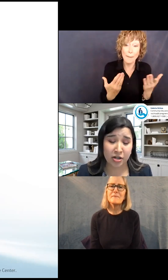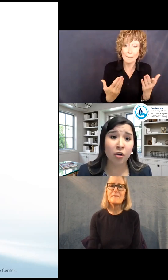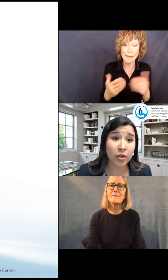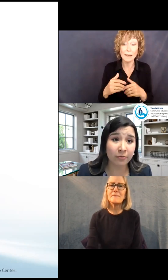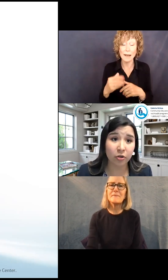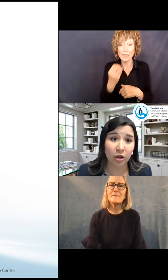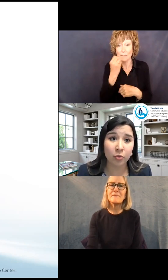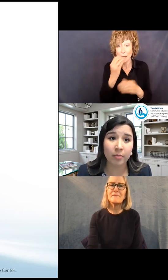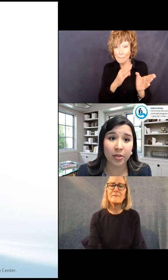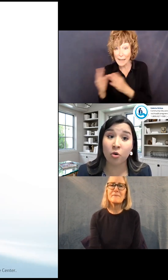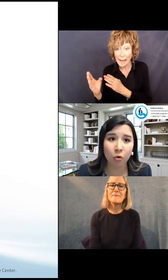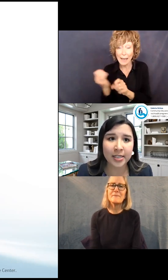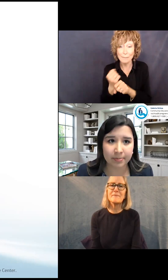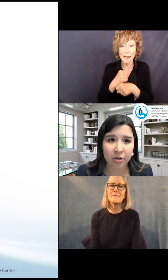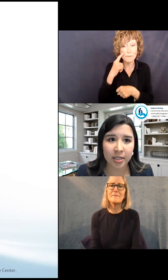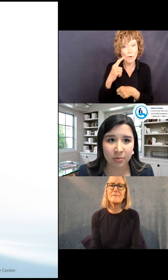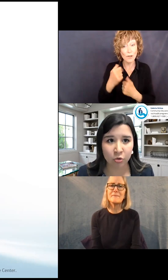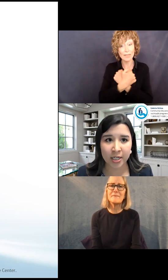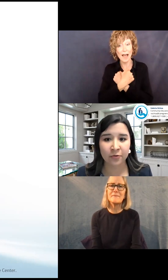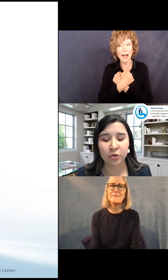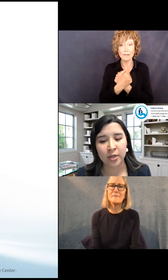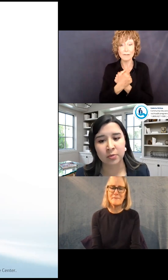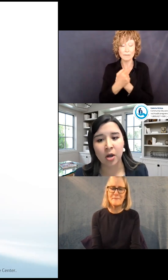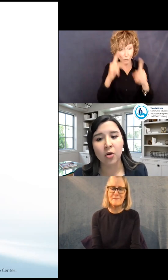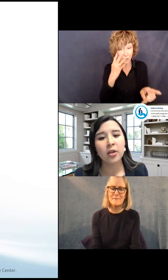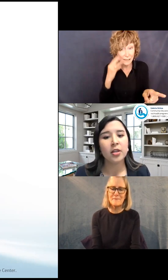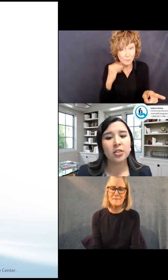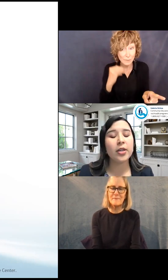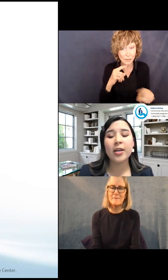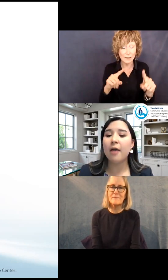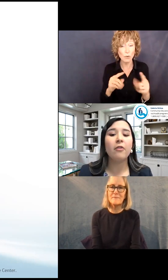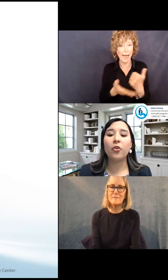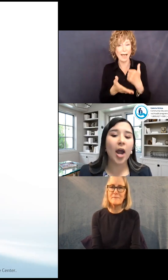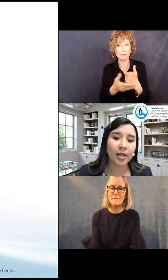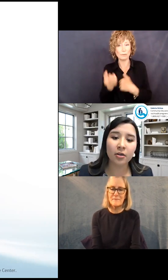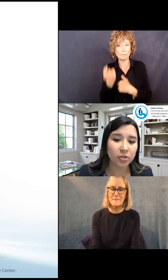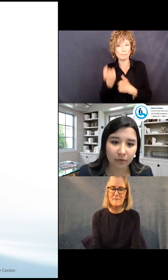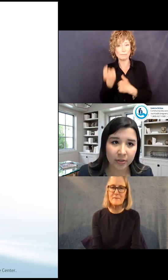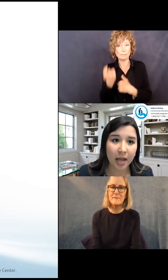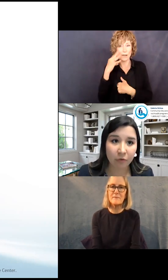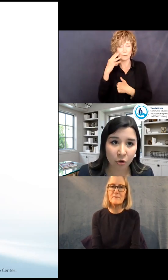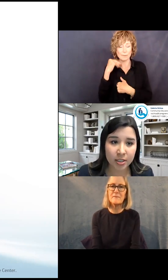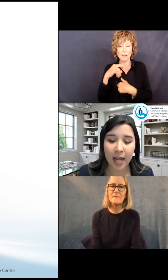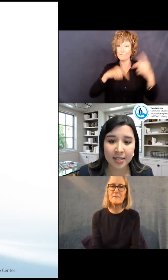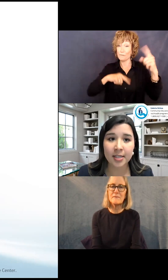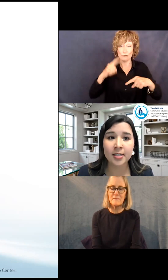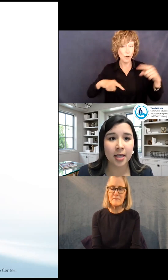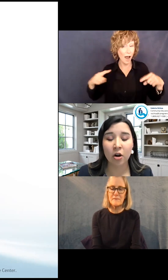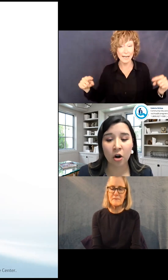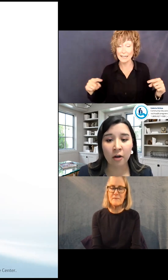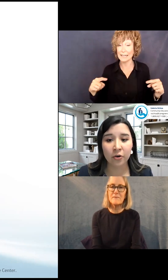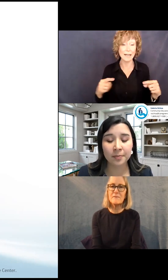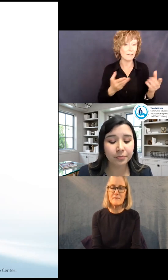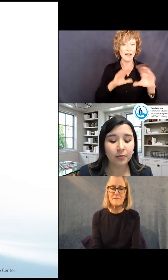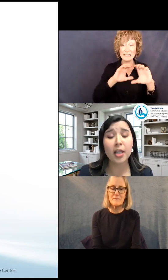and not only for your loved one, but the whole experience will change for you as well. So we have a variety of diverse classes that